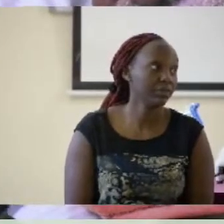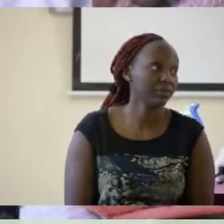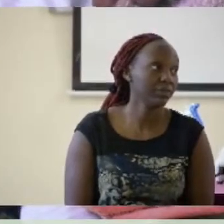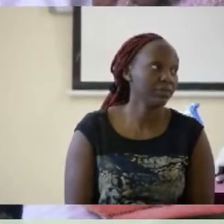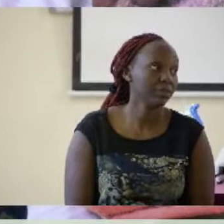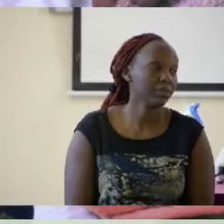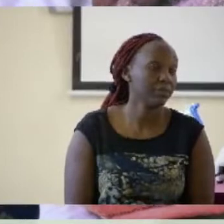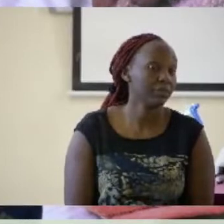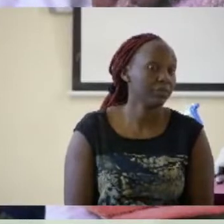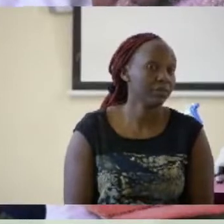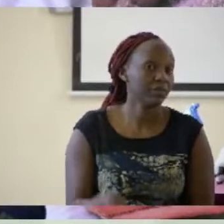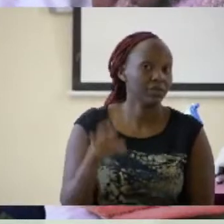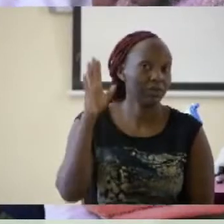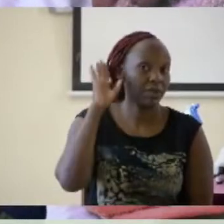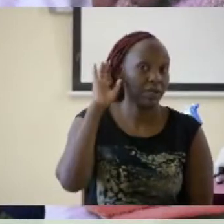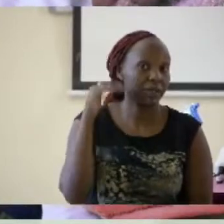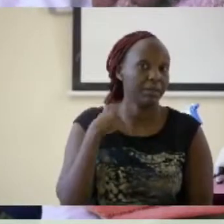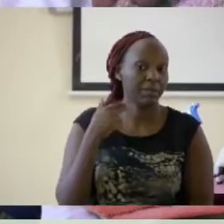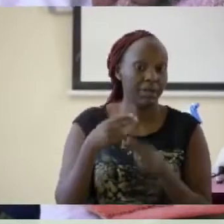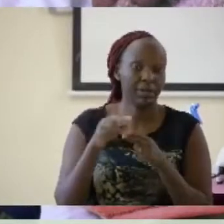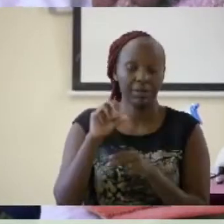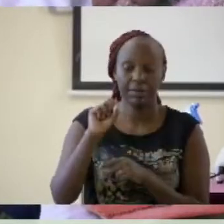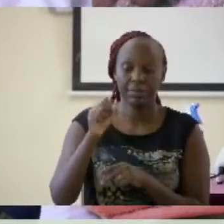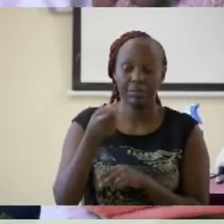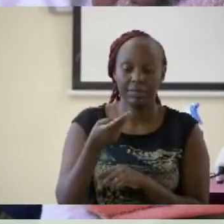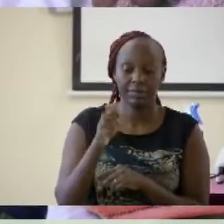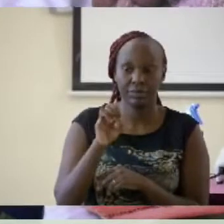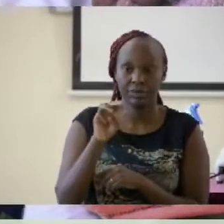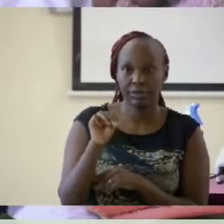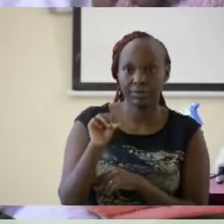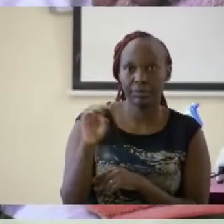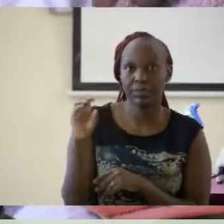So as you have heard, my name is Shem Uganga.